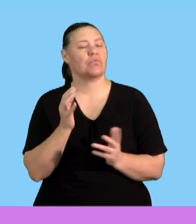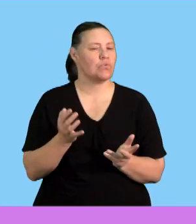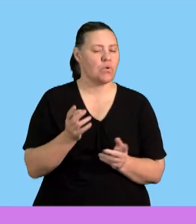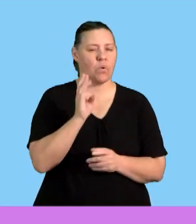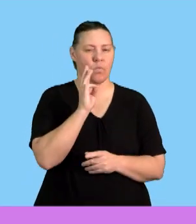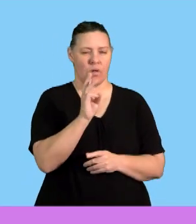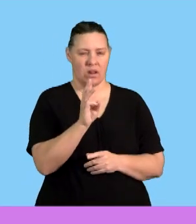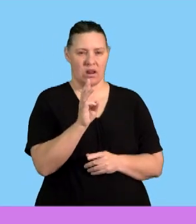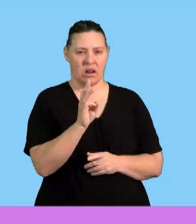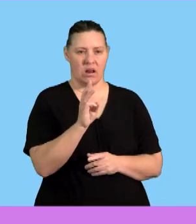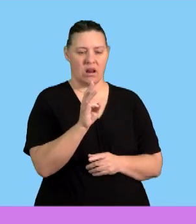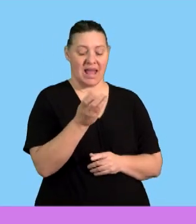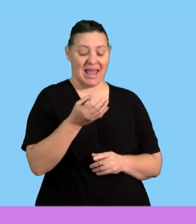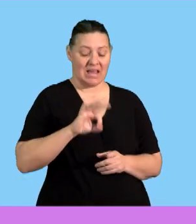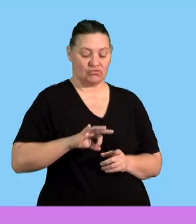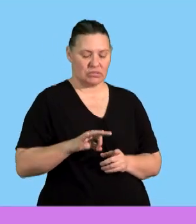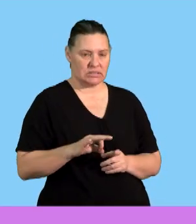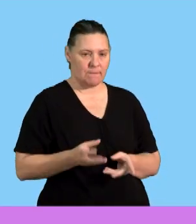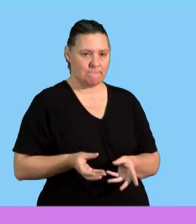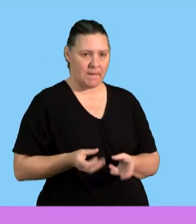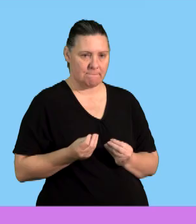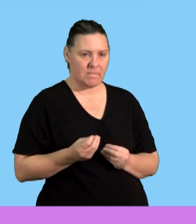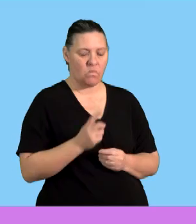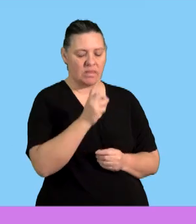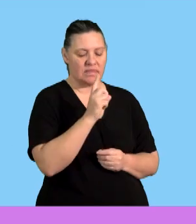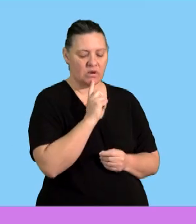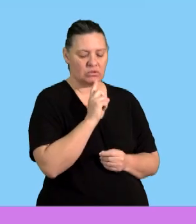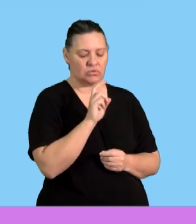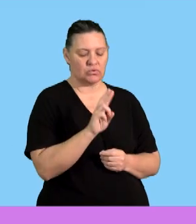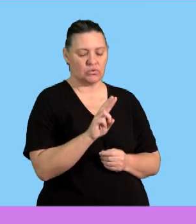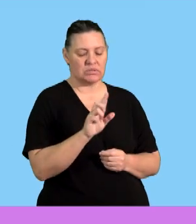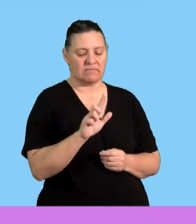to be my interest that I earned,